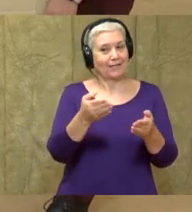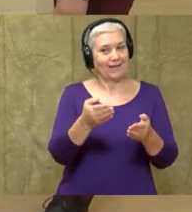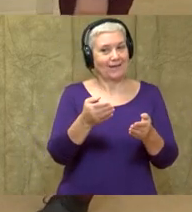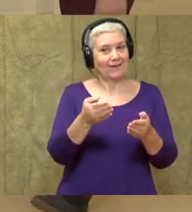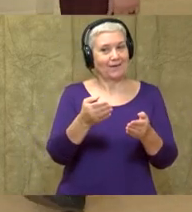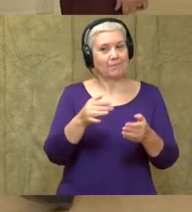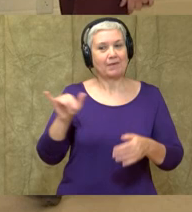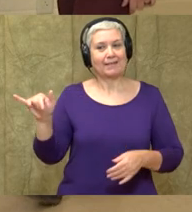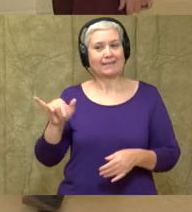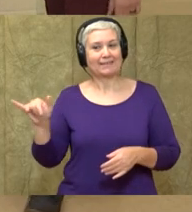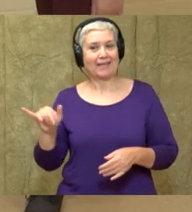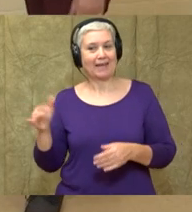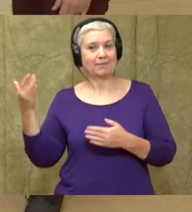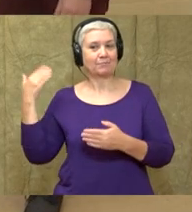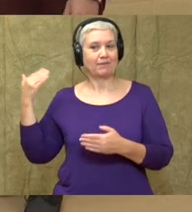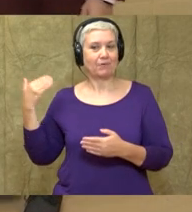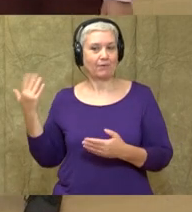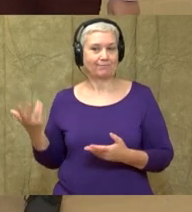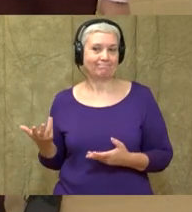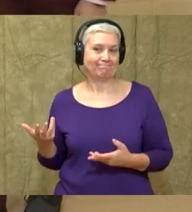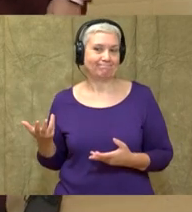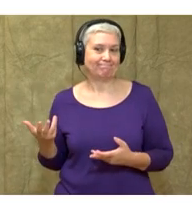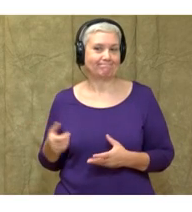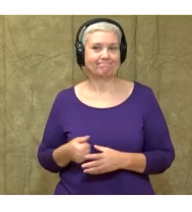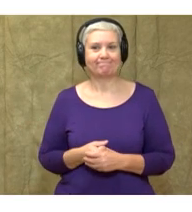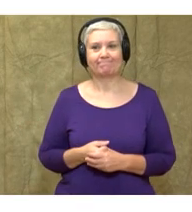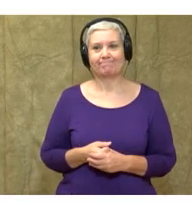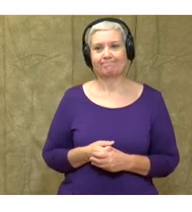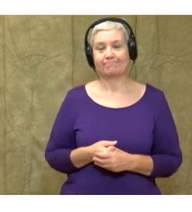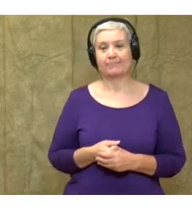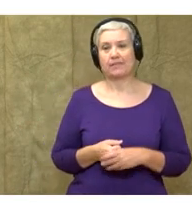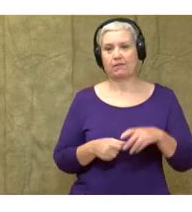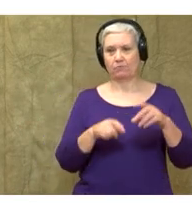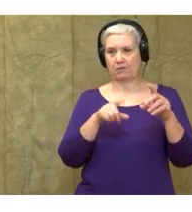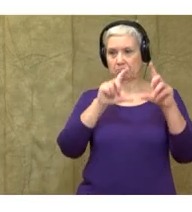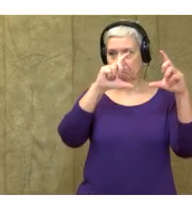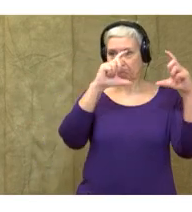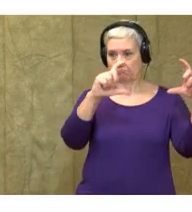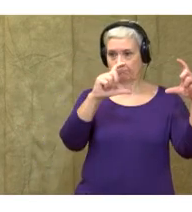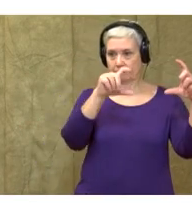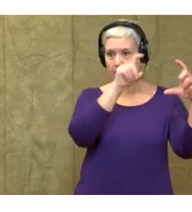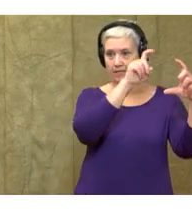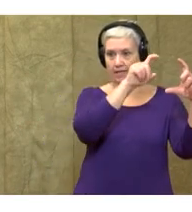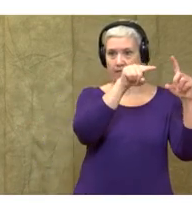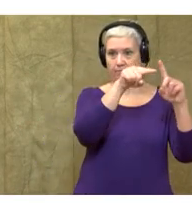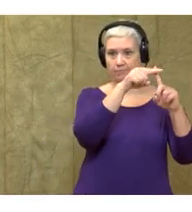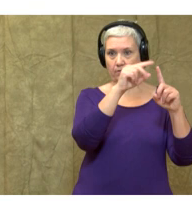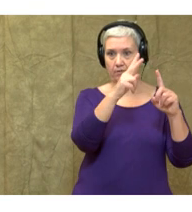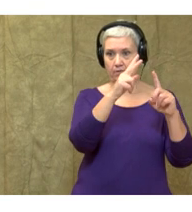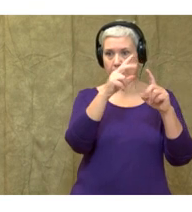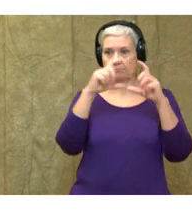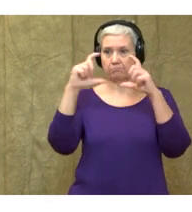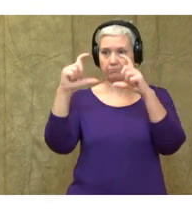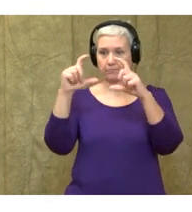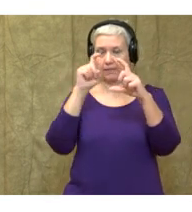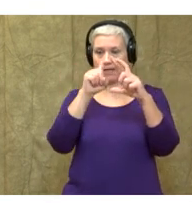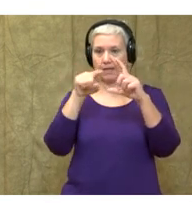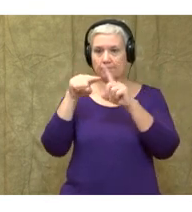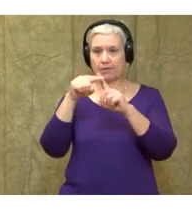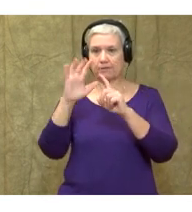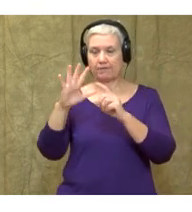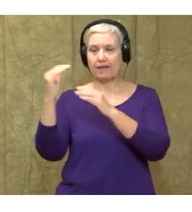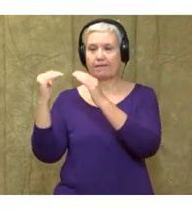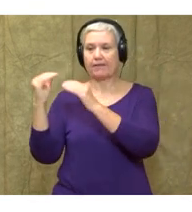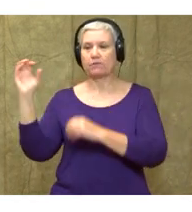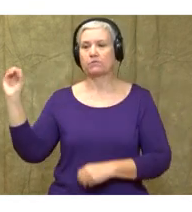be the same or different than what we've done on the previous 2 slides? I'm looking at this equation. The quantity x plus 3 times the quantity